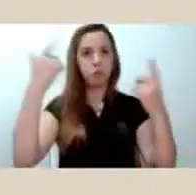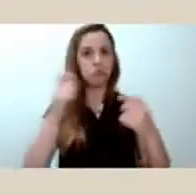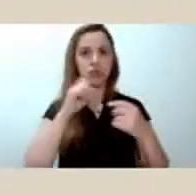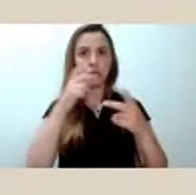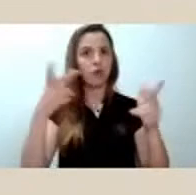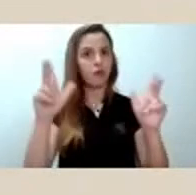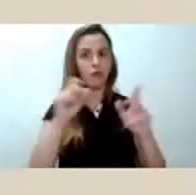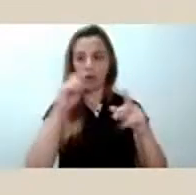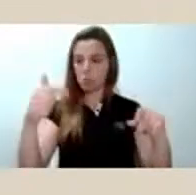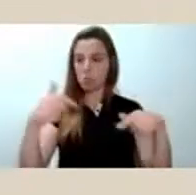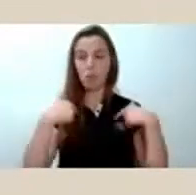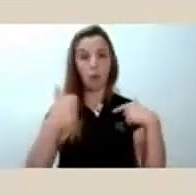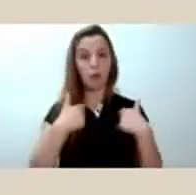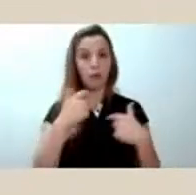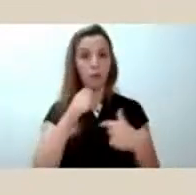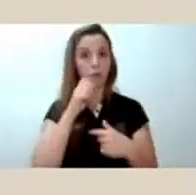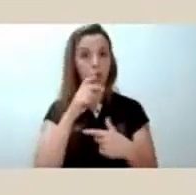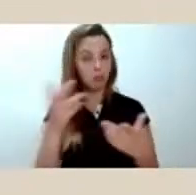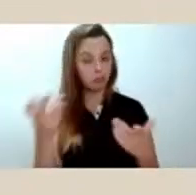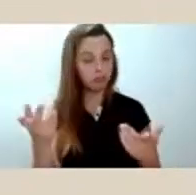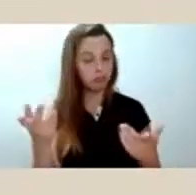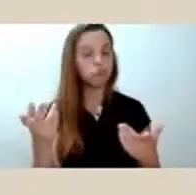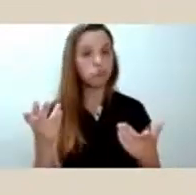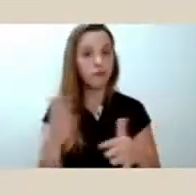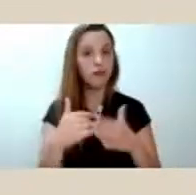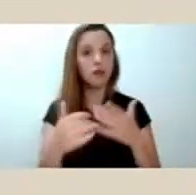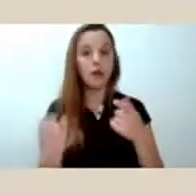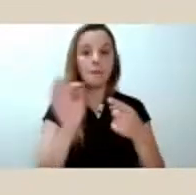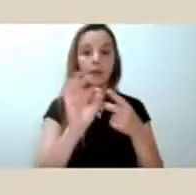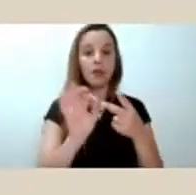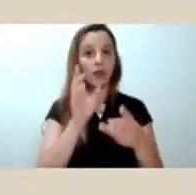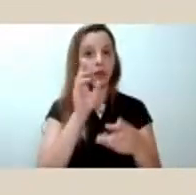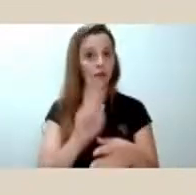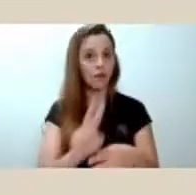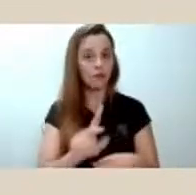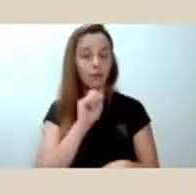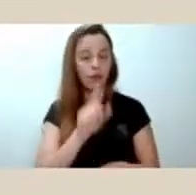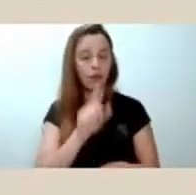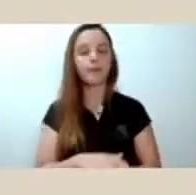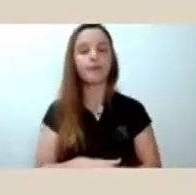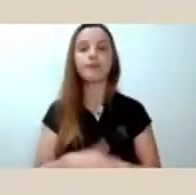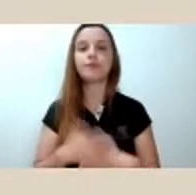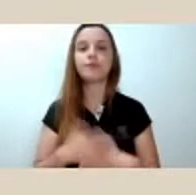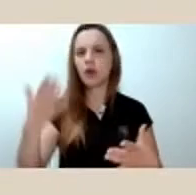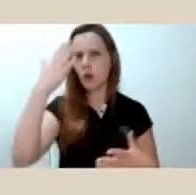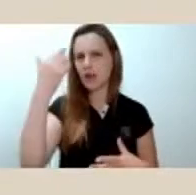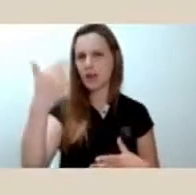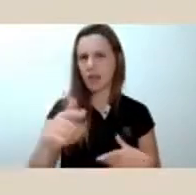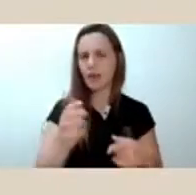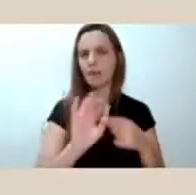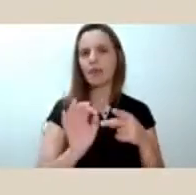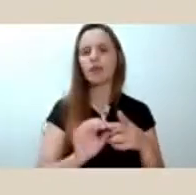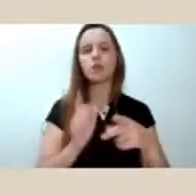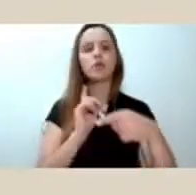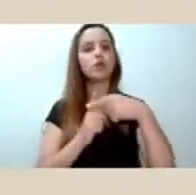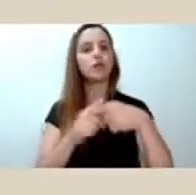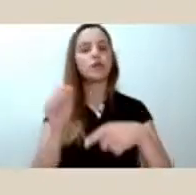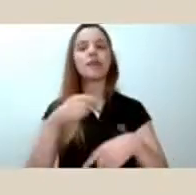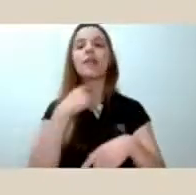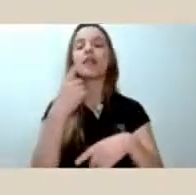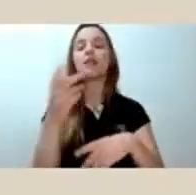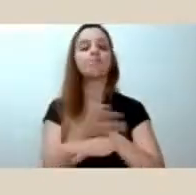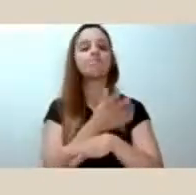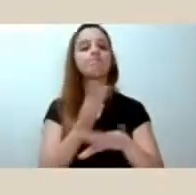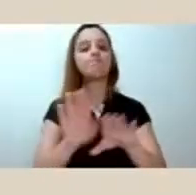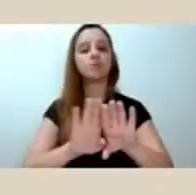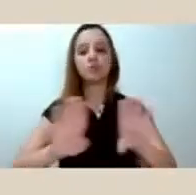through the measures that they have there. So I think there are positive measures there. They talk about segregation, for example, right?